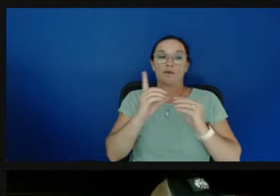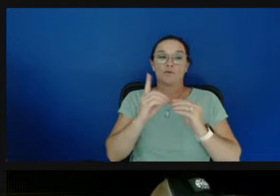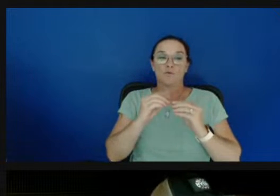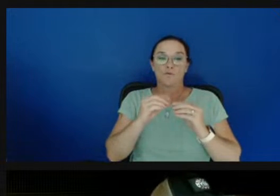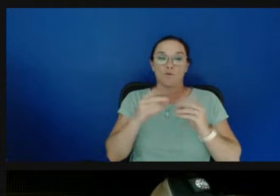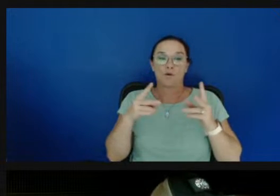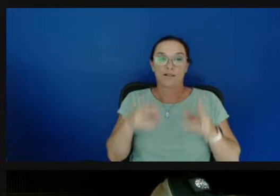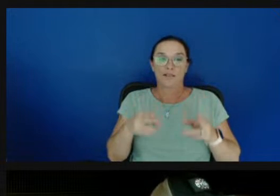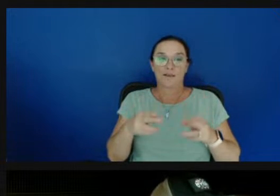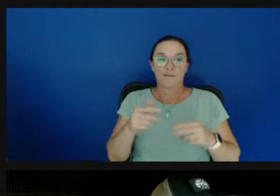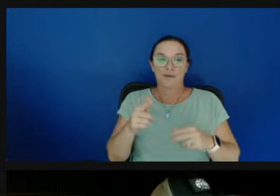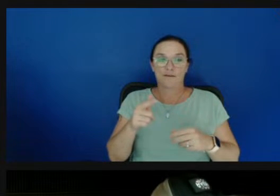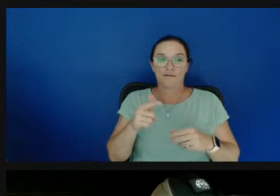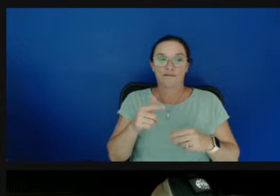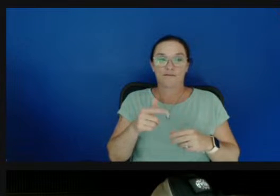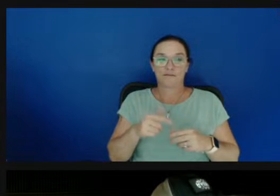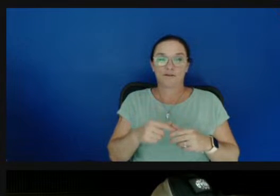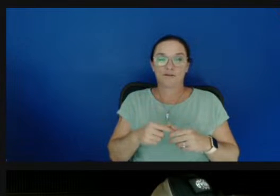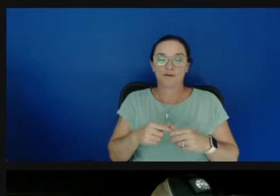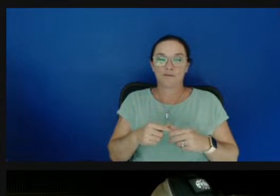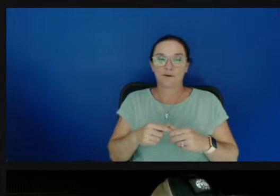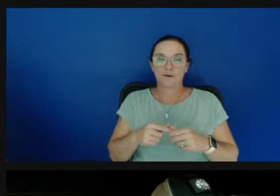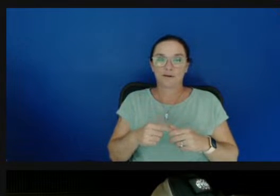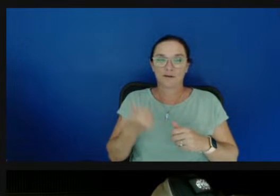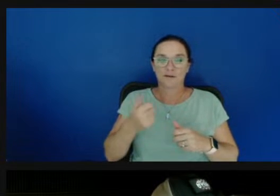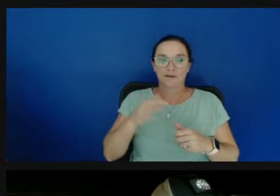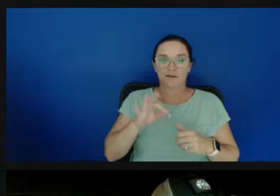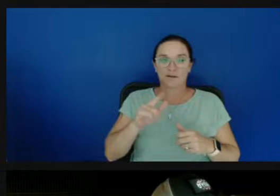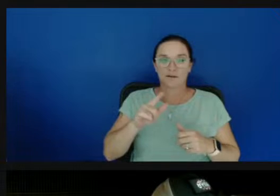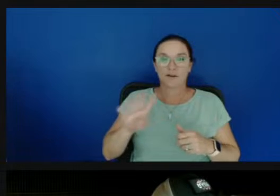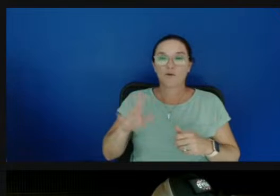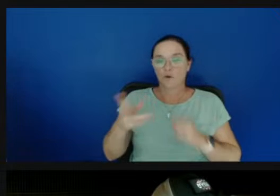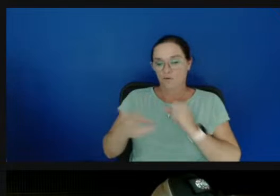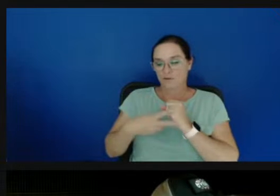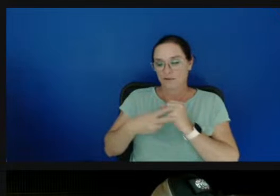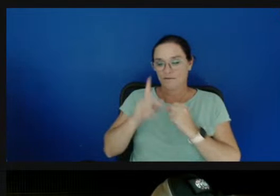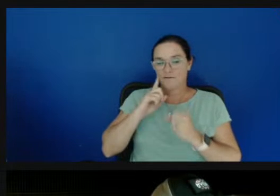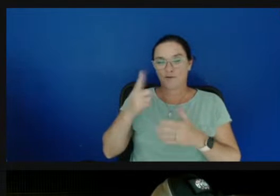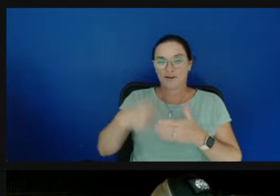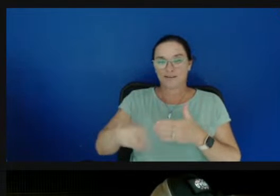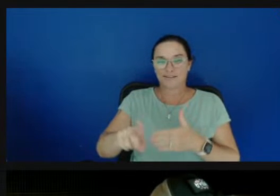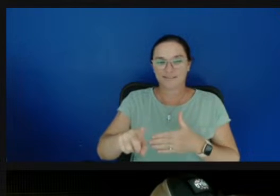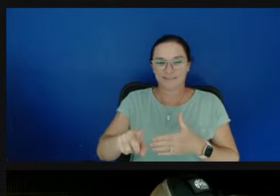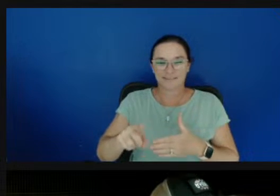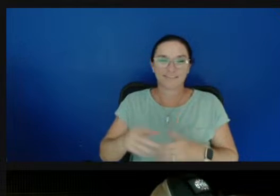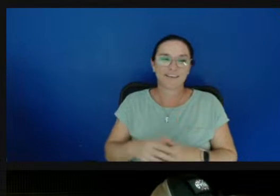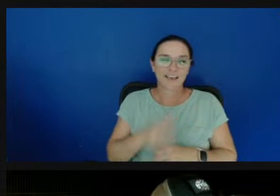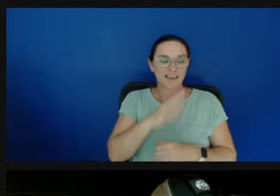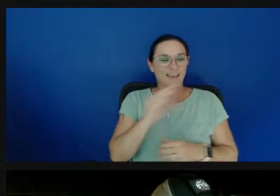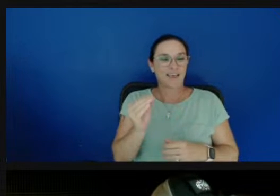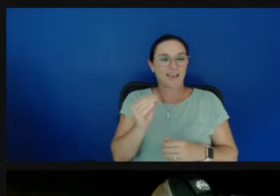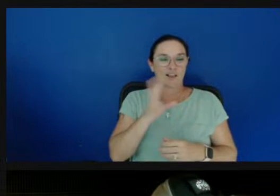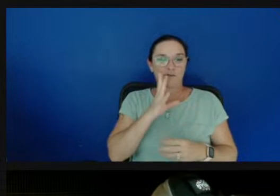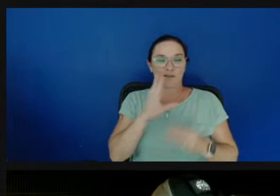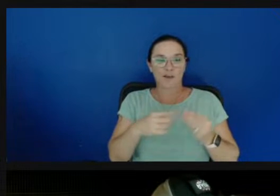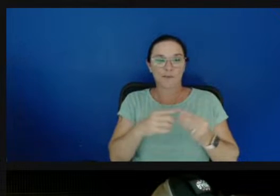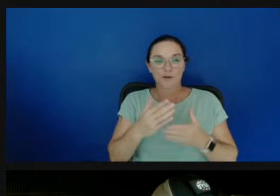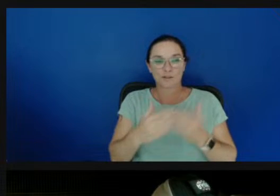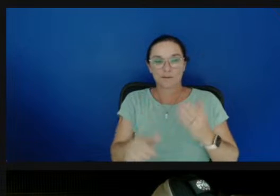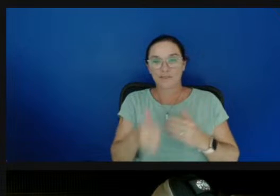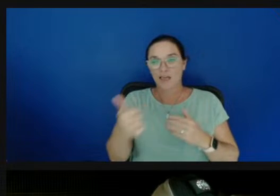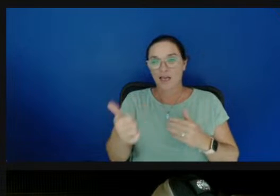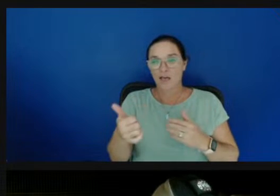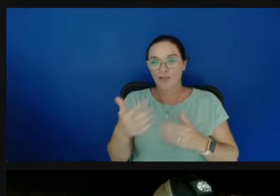that 24 presentation that I did not show today. We'll see that for next week and talk about some of the other aspects